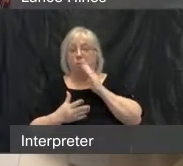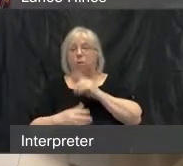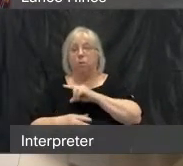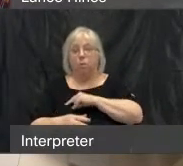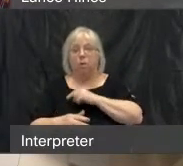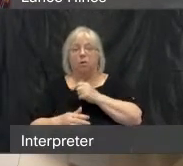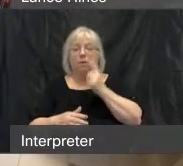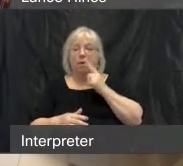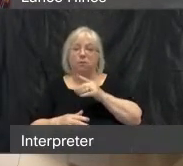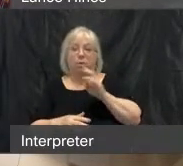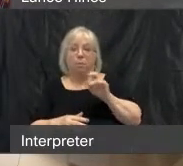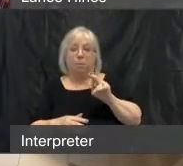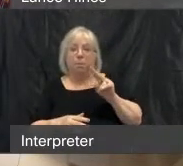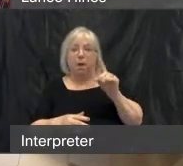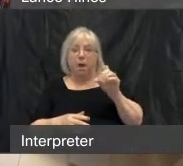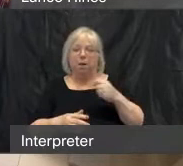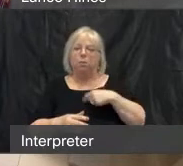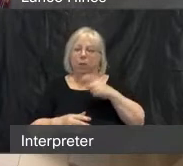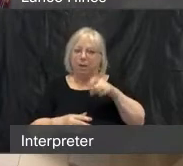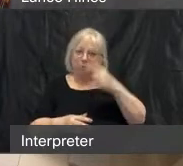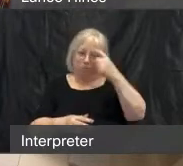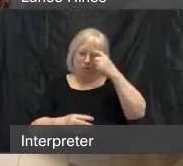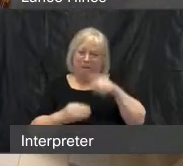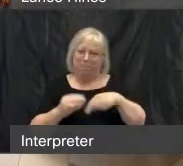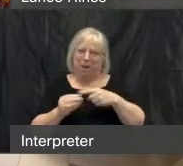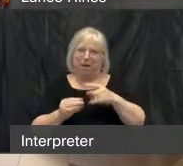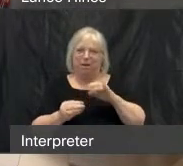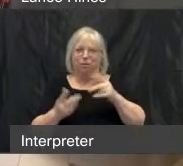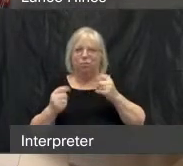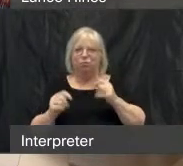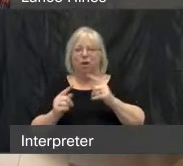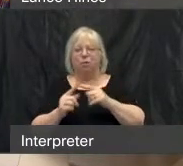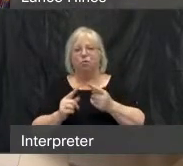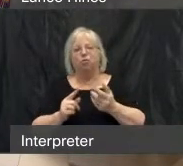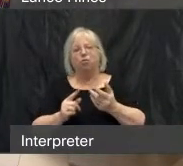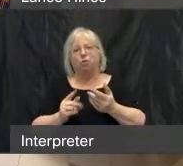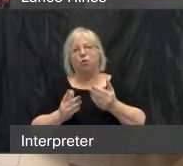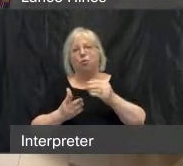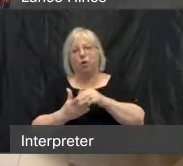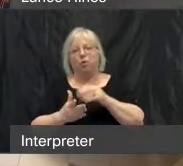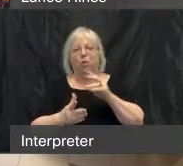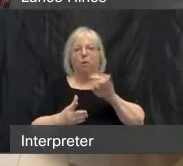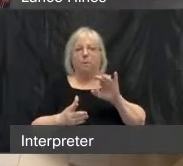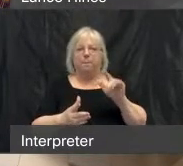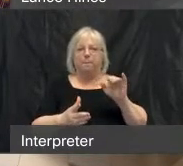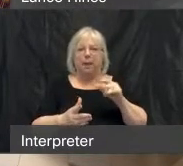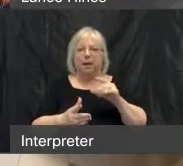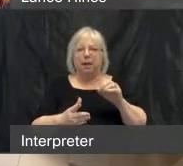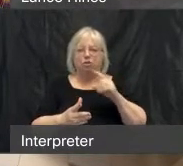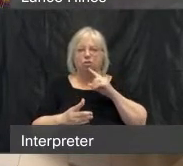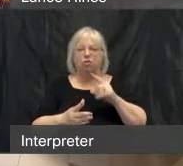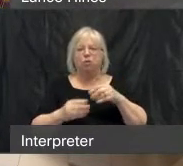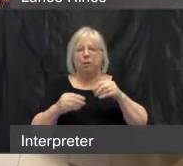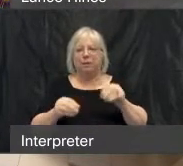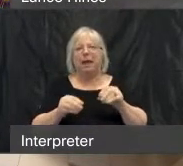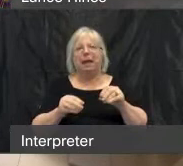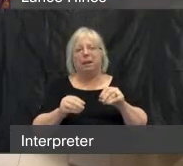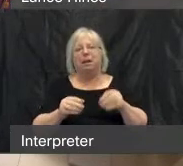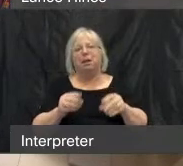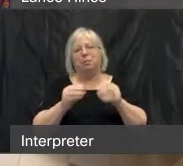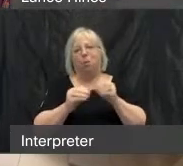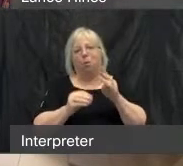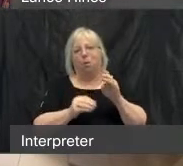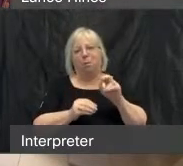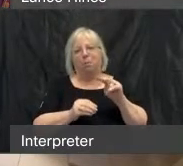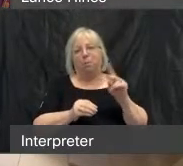funds, those are things that we need to think about if we were to try to renew a millage to take out additional bonds. And when you